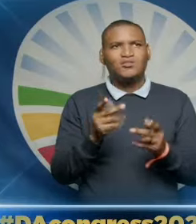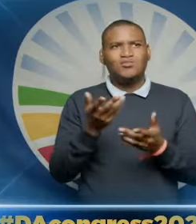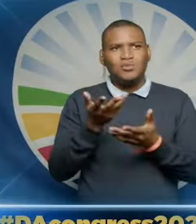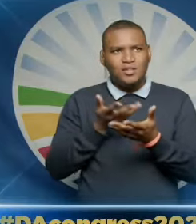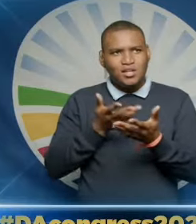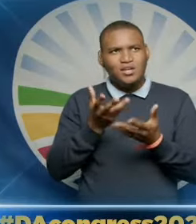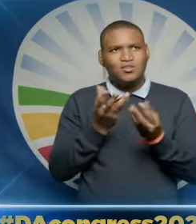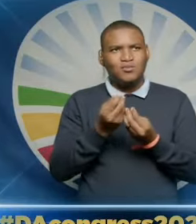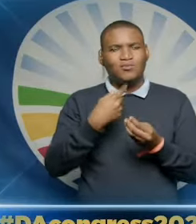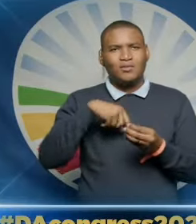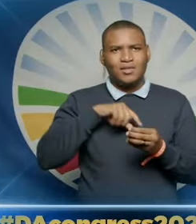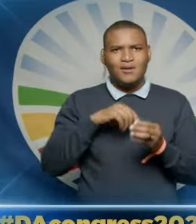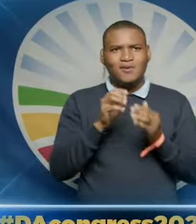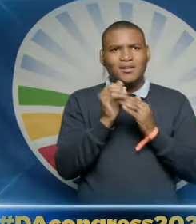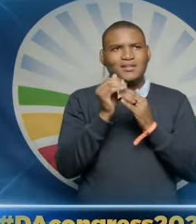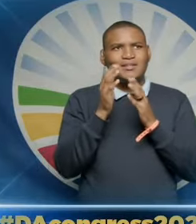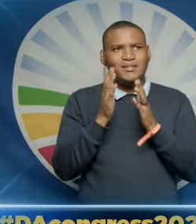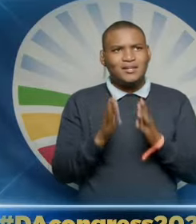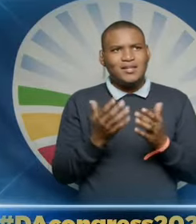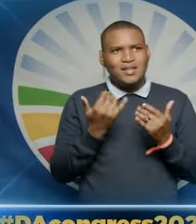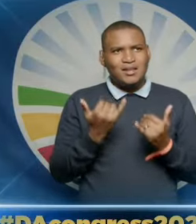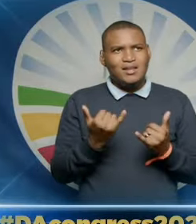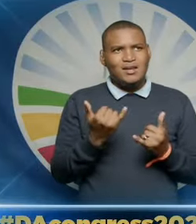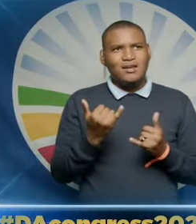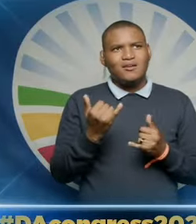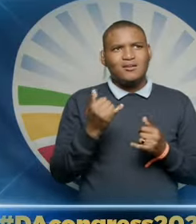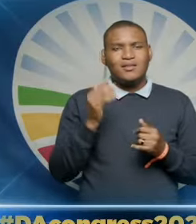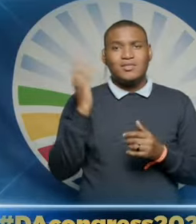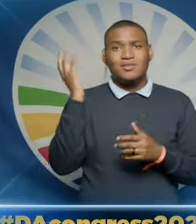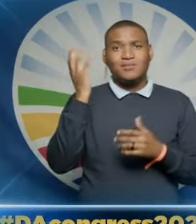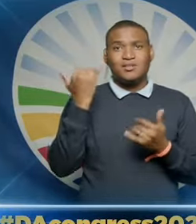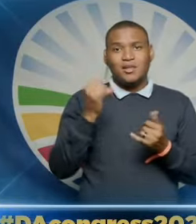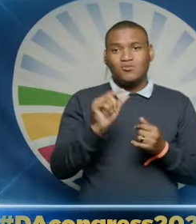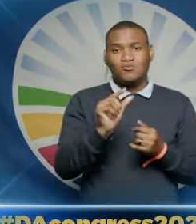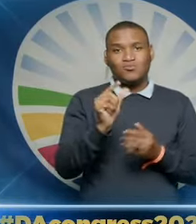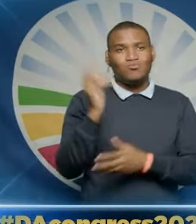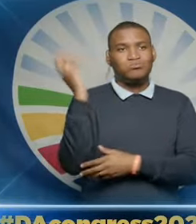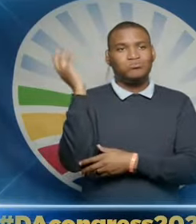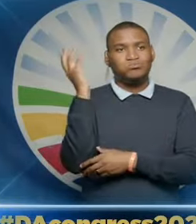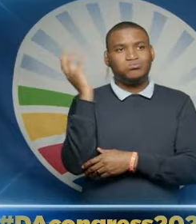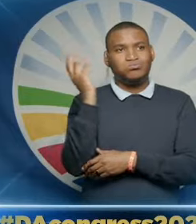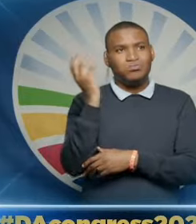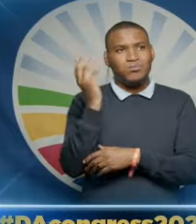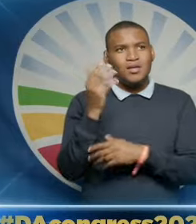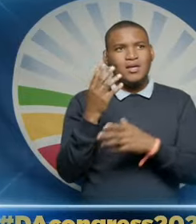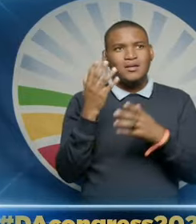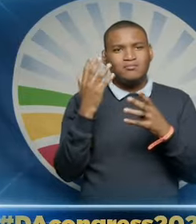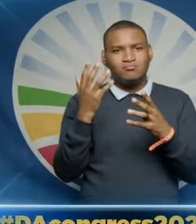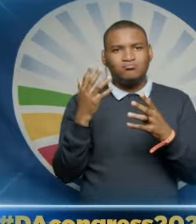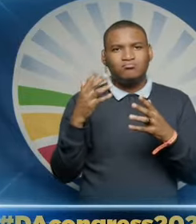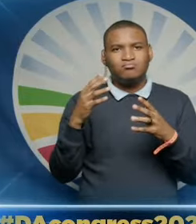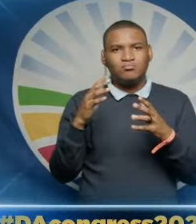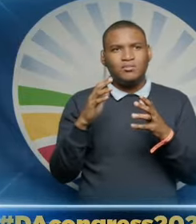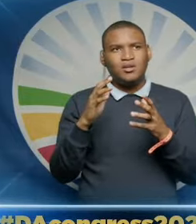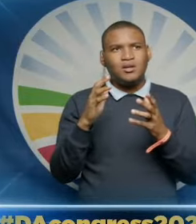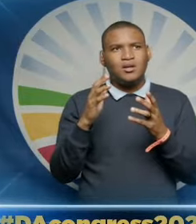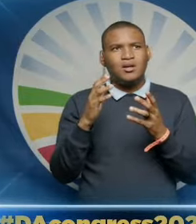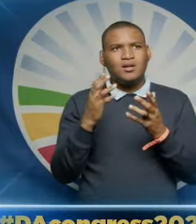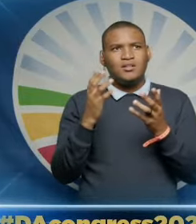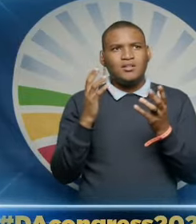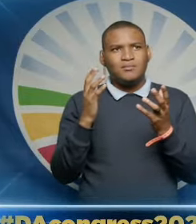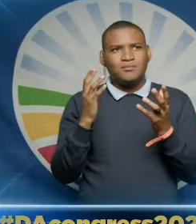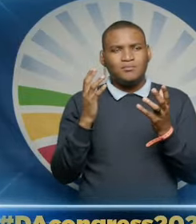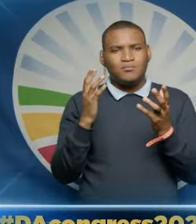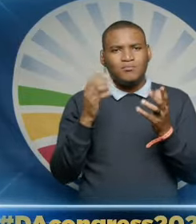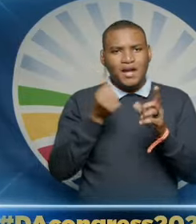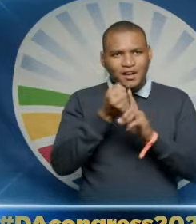engage with our candidates. And now the speeches that they'll be giving is a culmination of that process. They've been